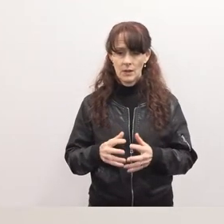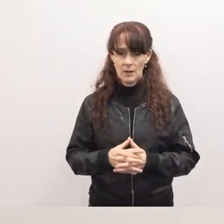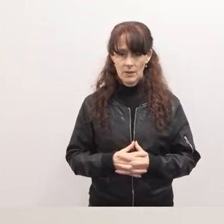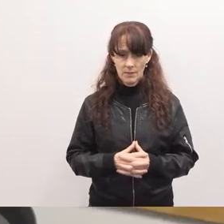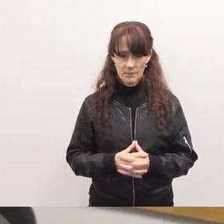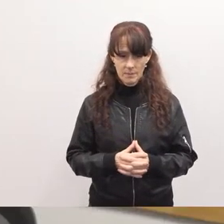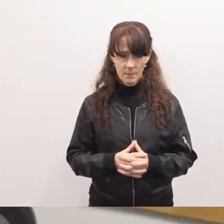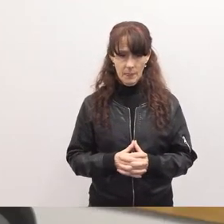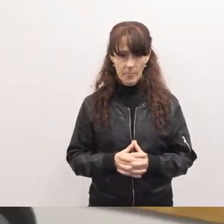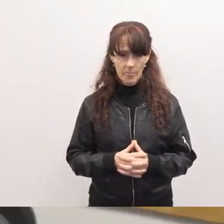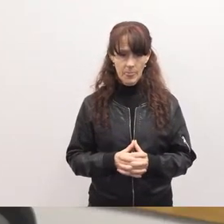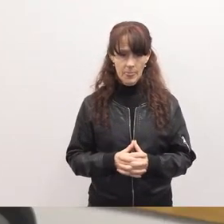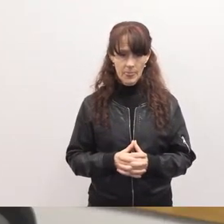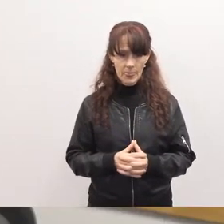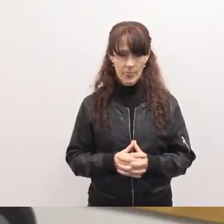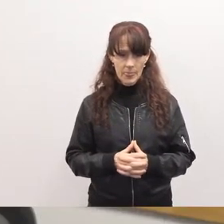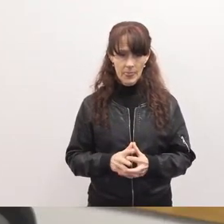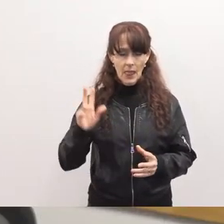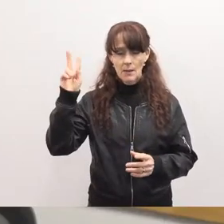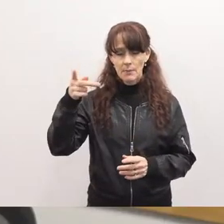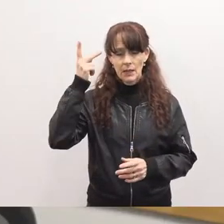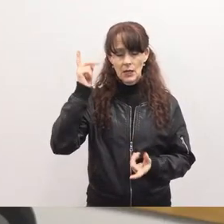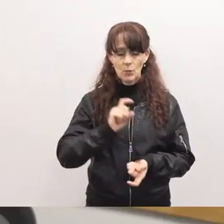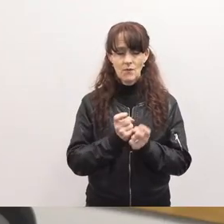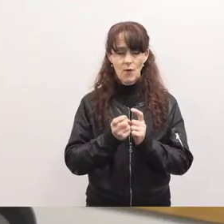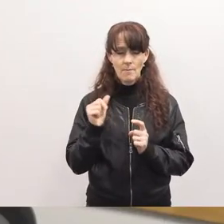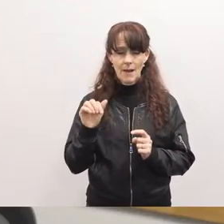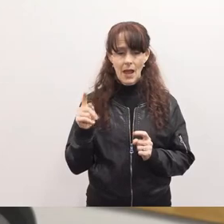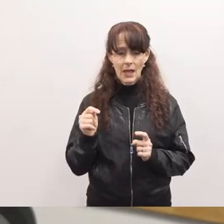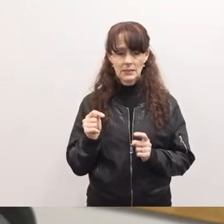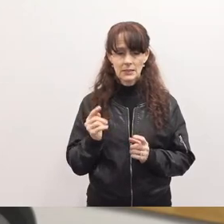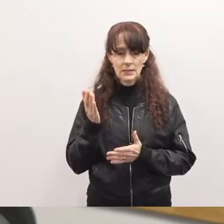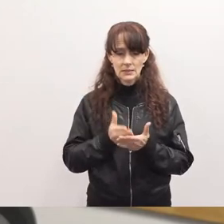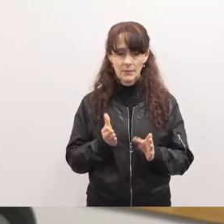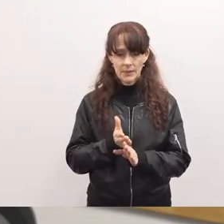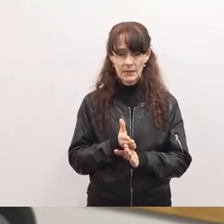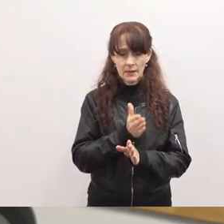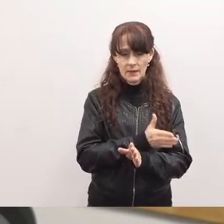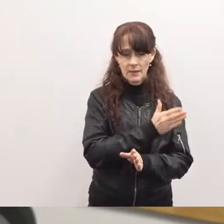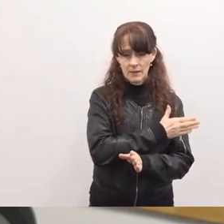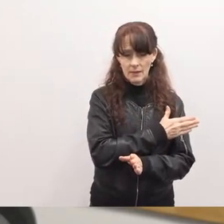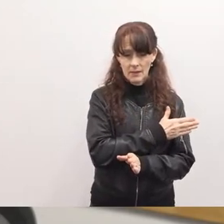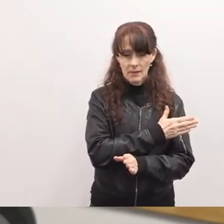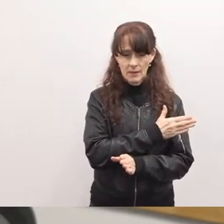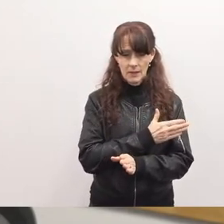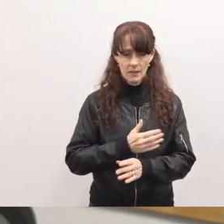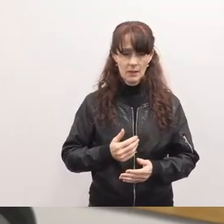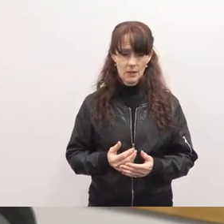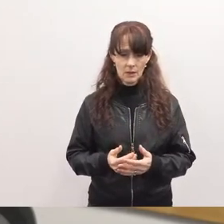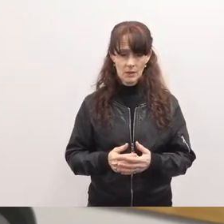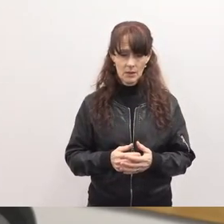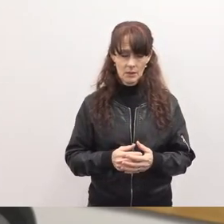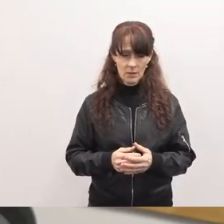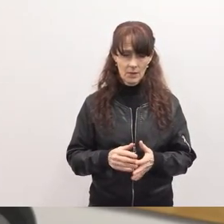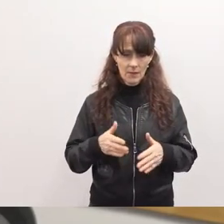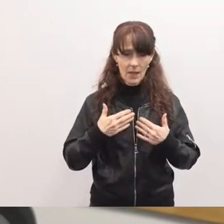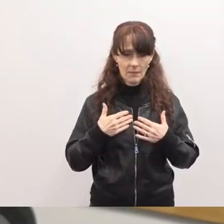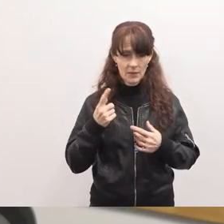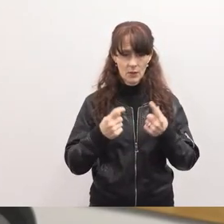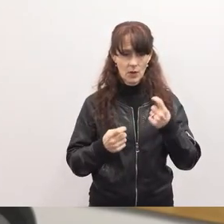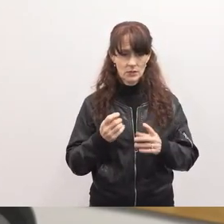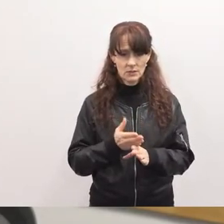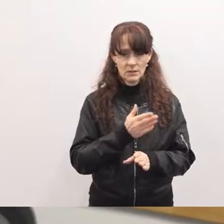still going to talk about the Political Reform Act, but if you want to talk about something that is, we've already started on, I'm happy to take